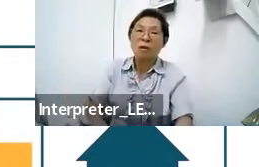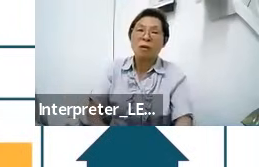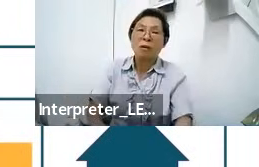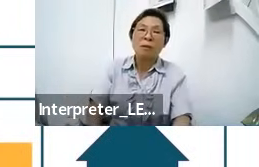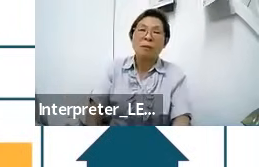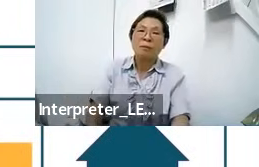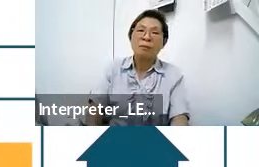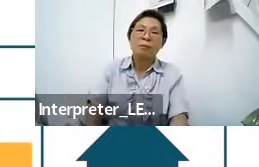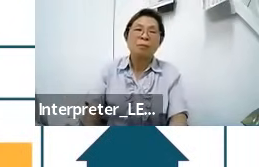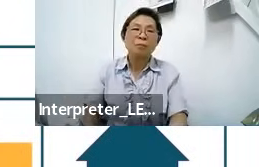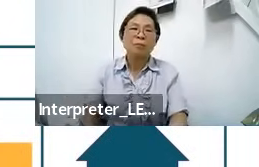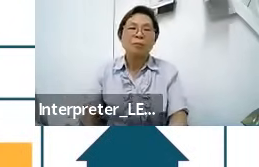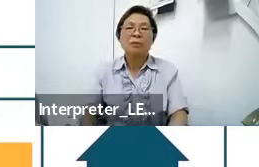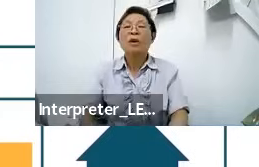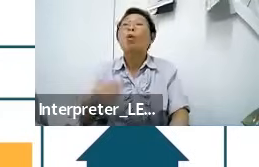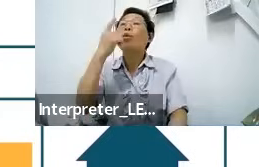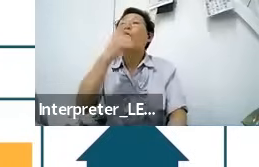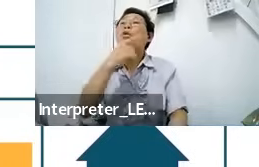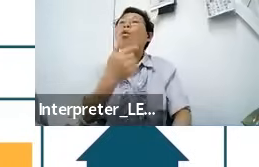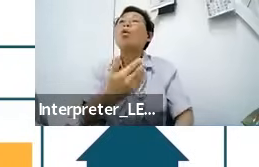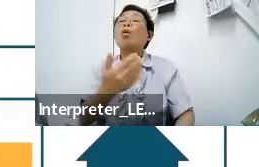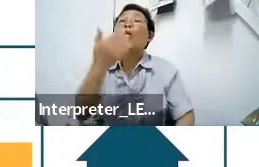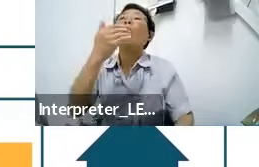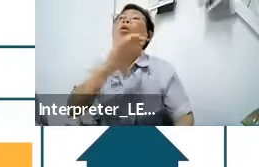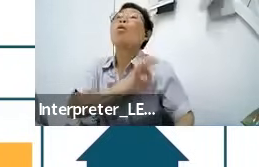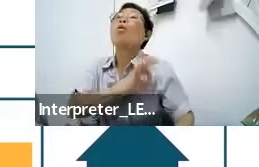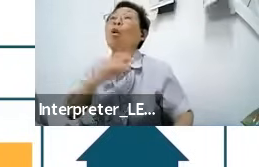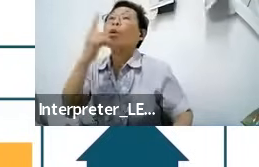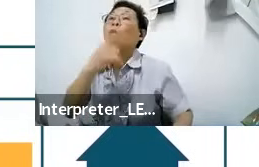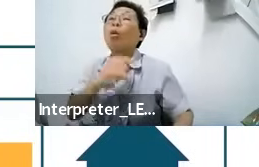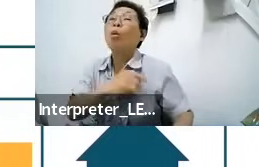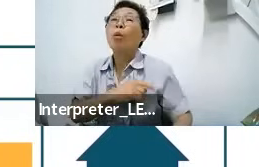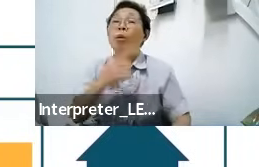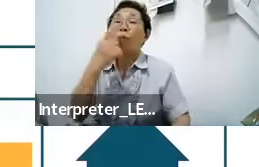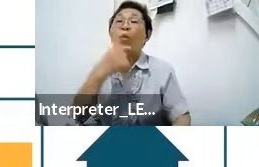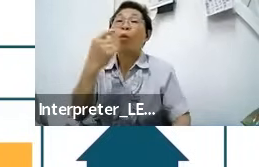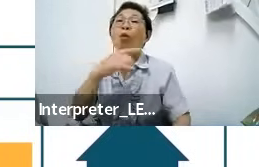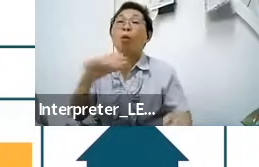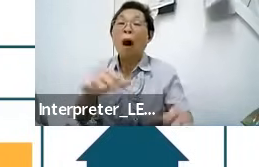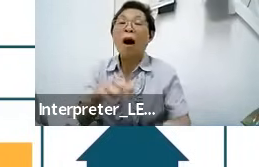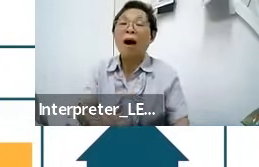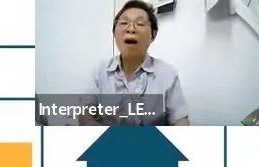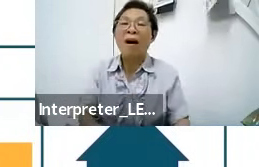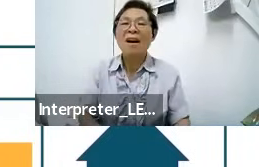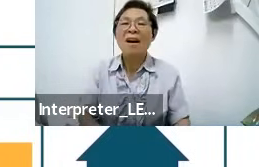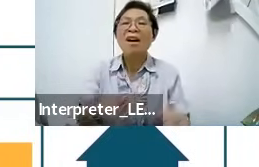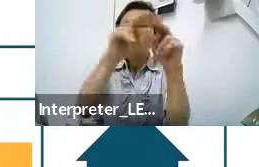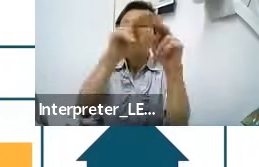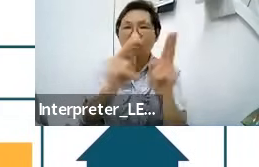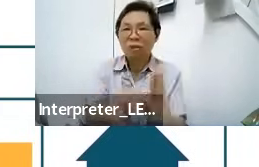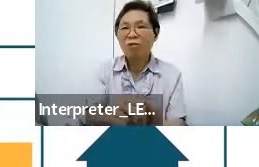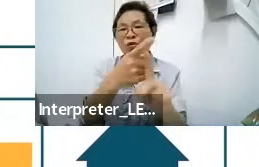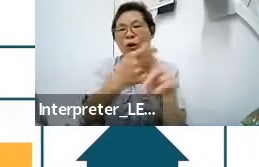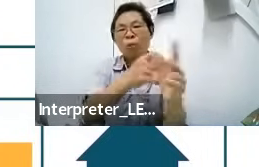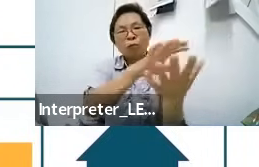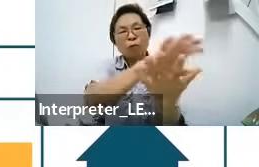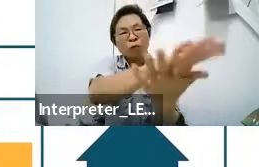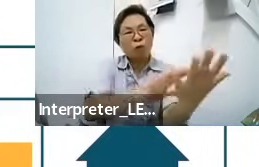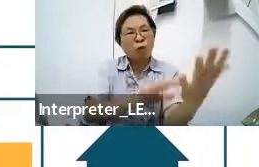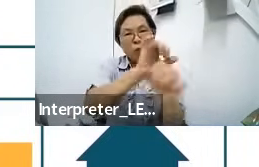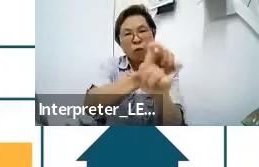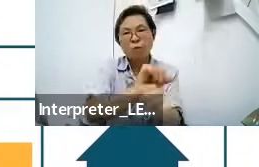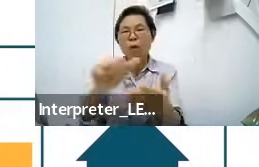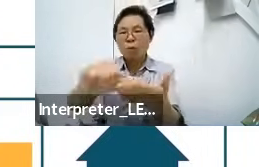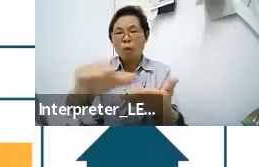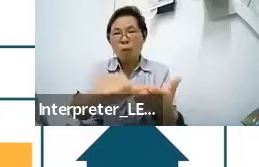by UNESCO and UNICEF. From the framework, you will see its document is kind